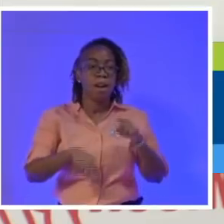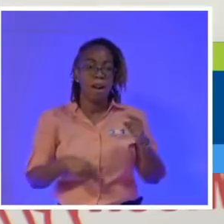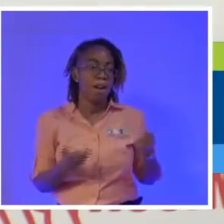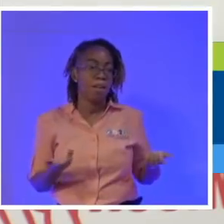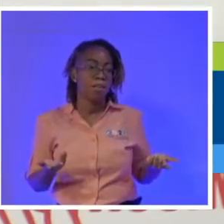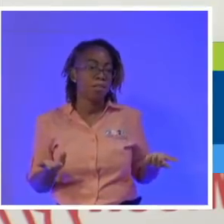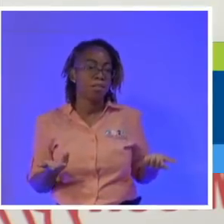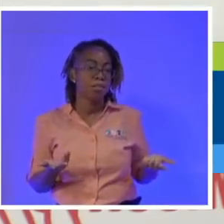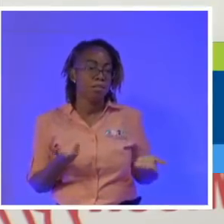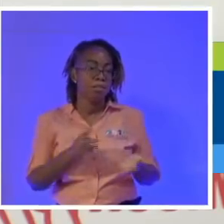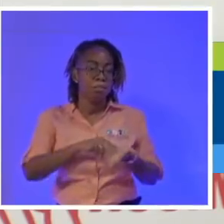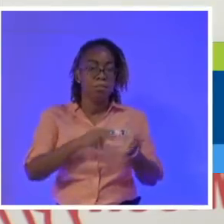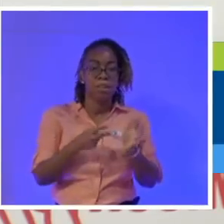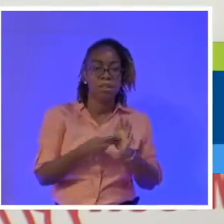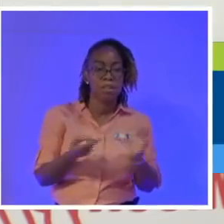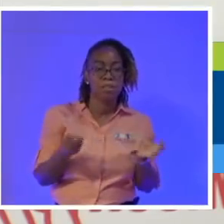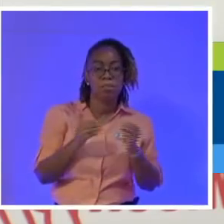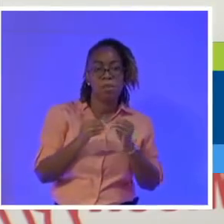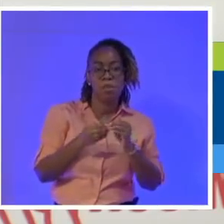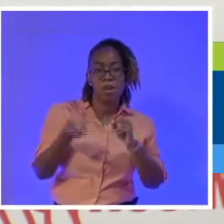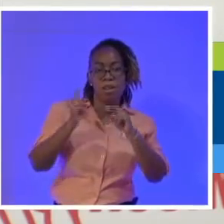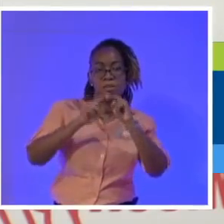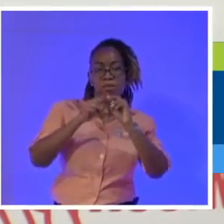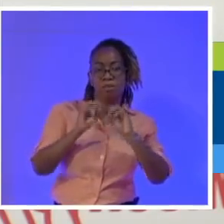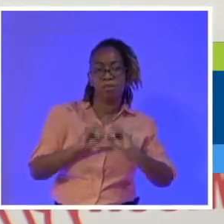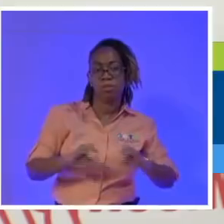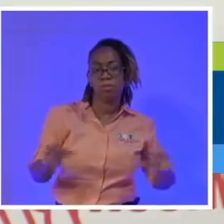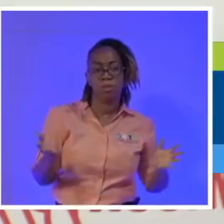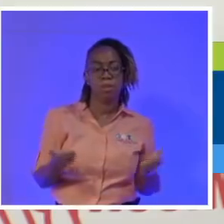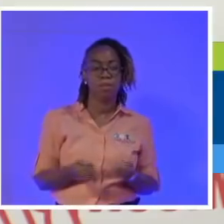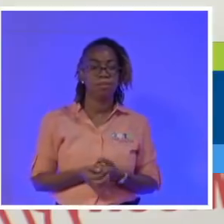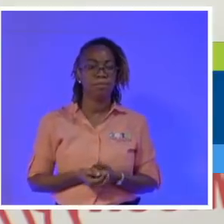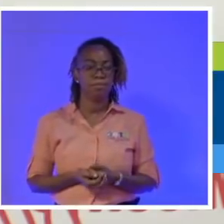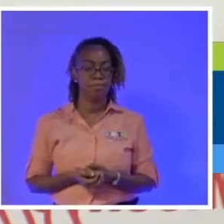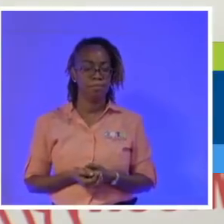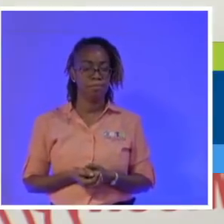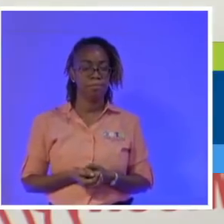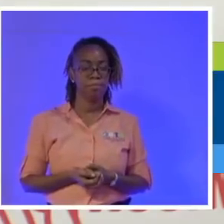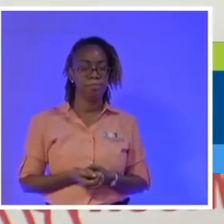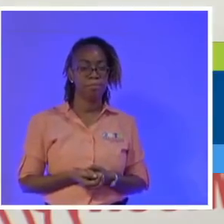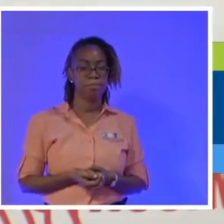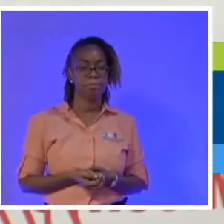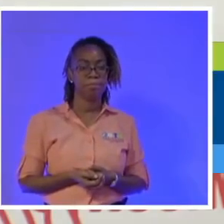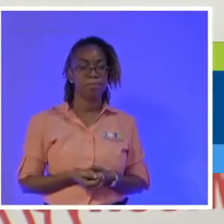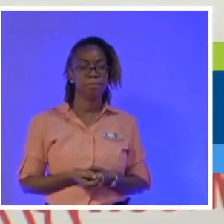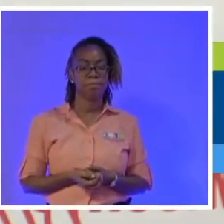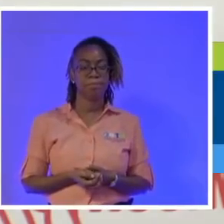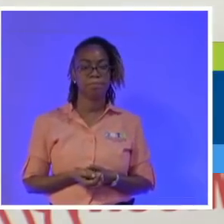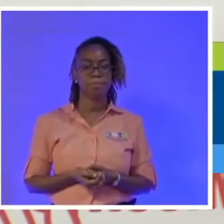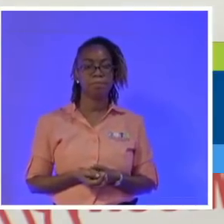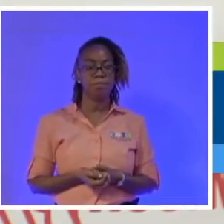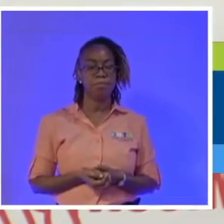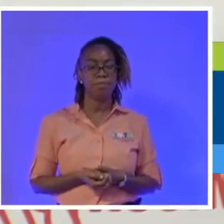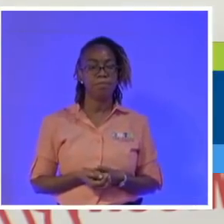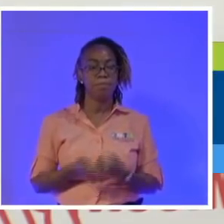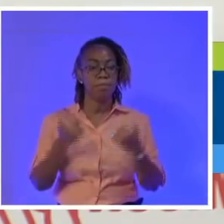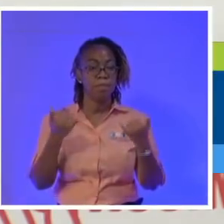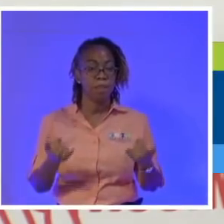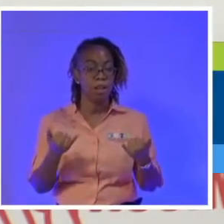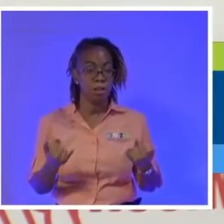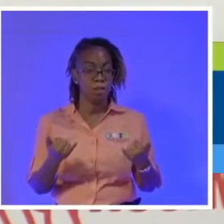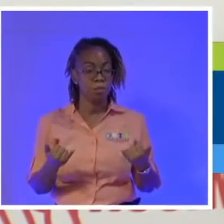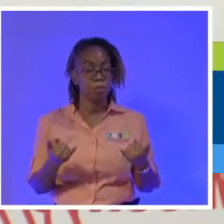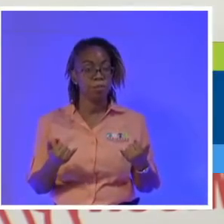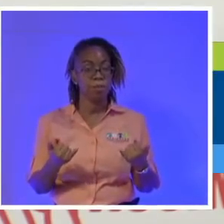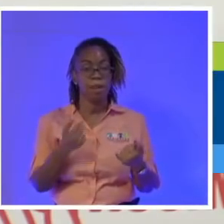increase. So that the science behind that doesn't really make a lot of sense. Now, I'll let the Minister respond